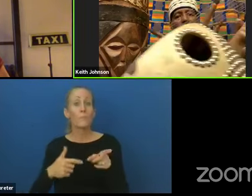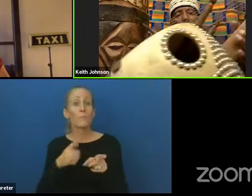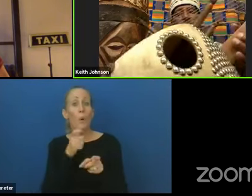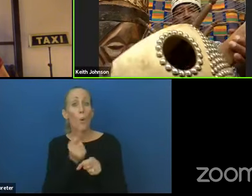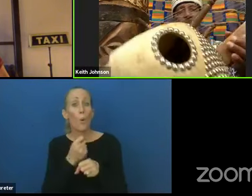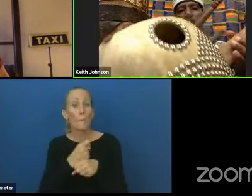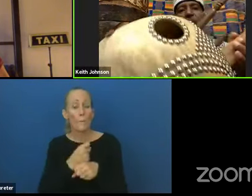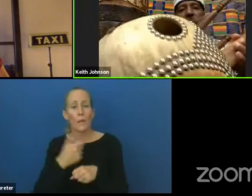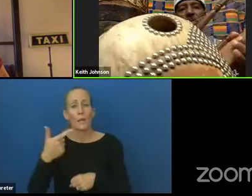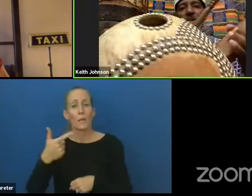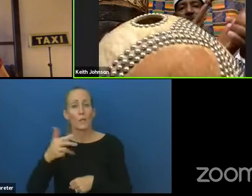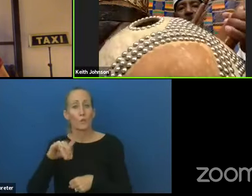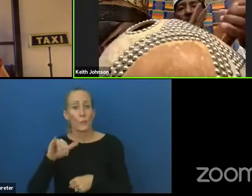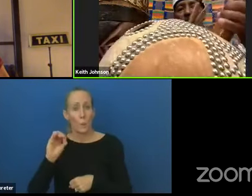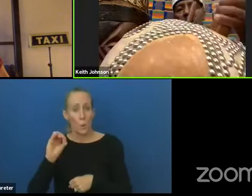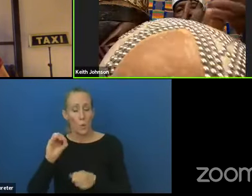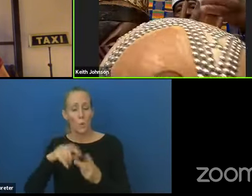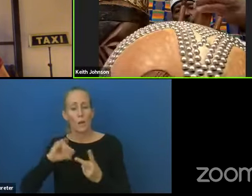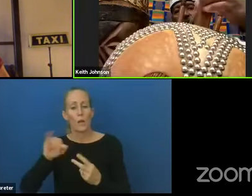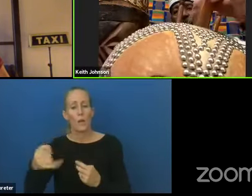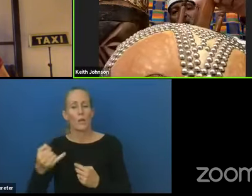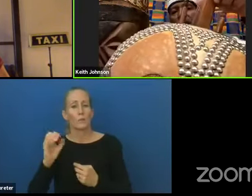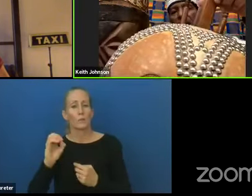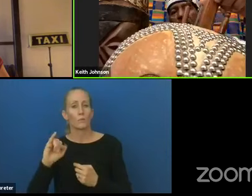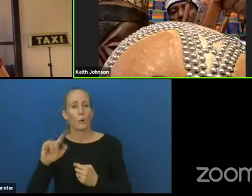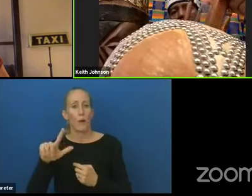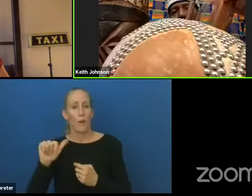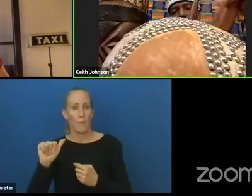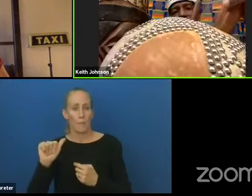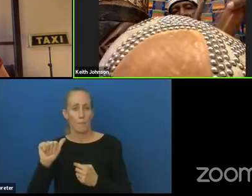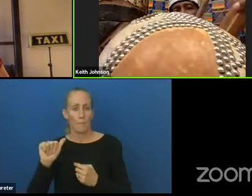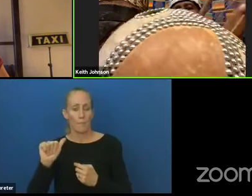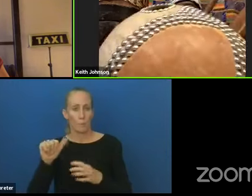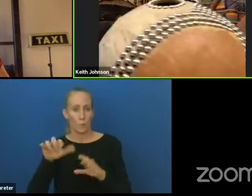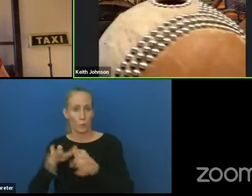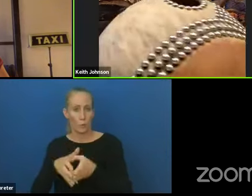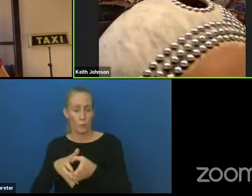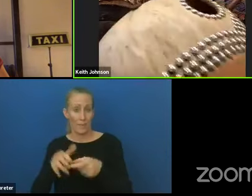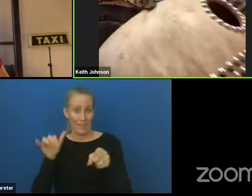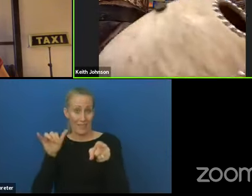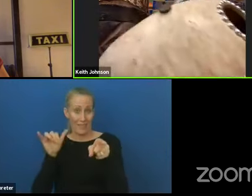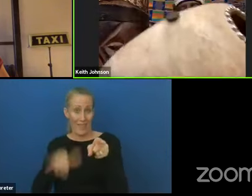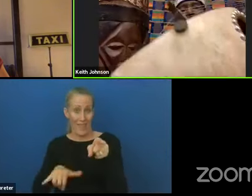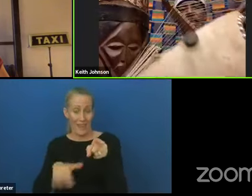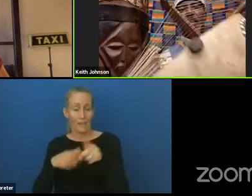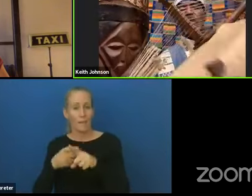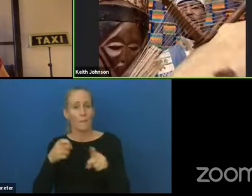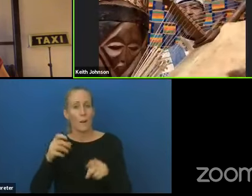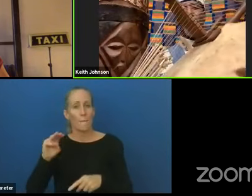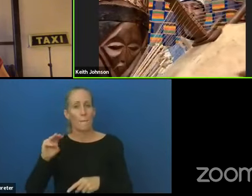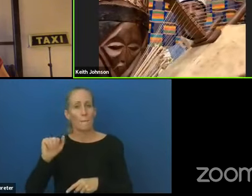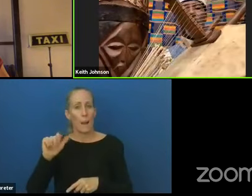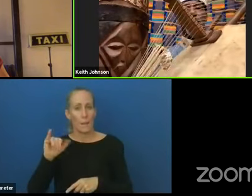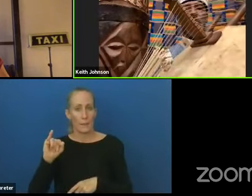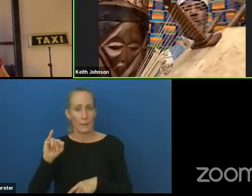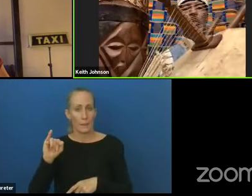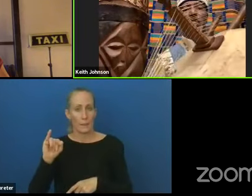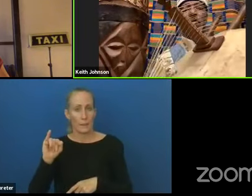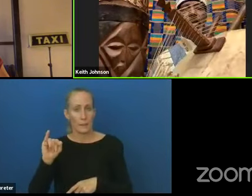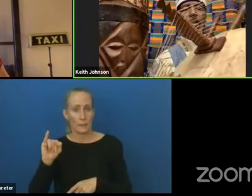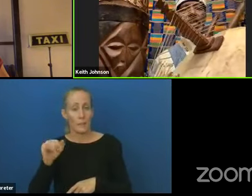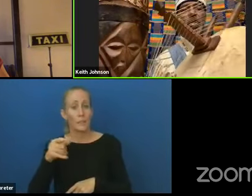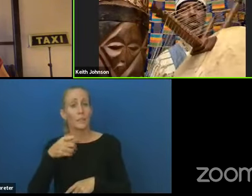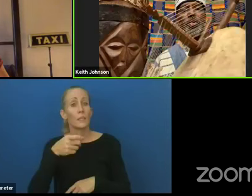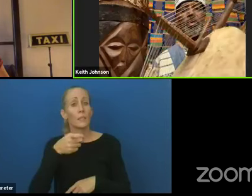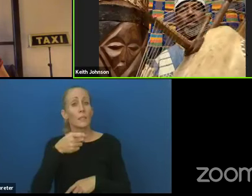griots and the jollies. This particular one came from Mali. This was one of the ones from one